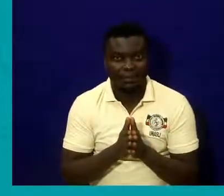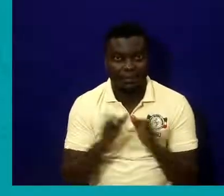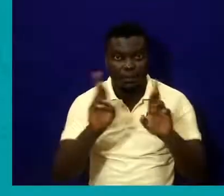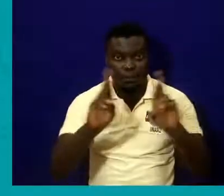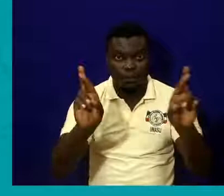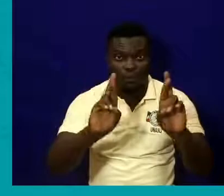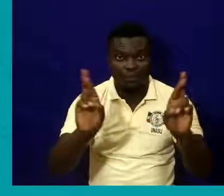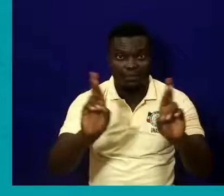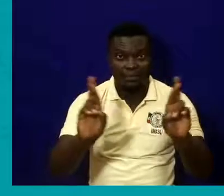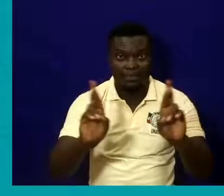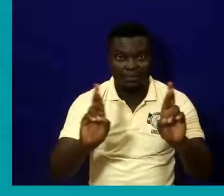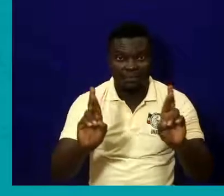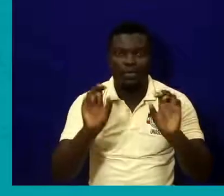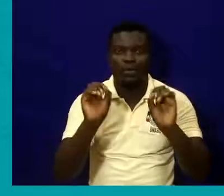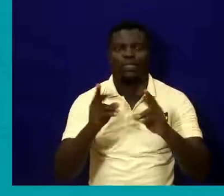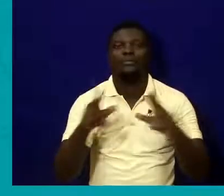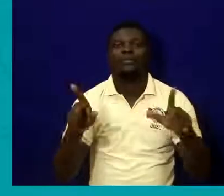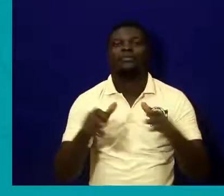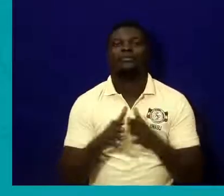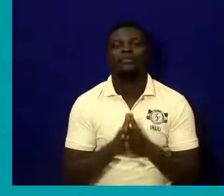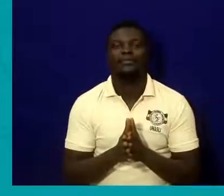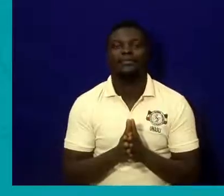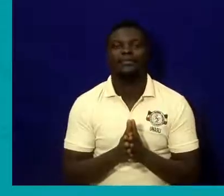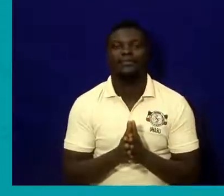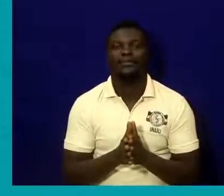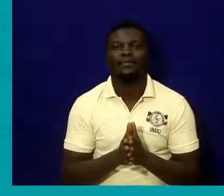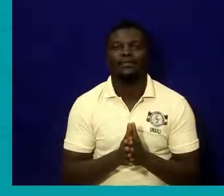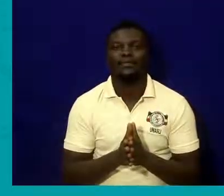Are we ready? Let us start.